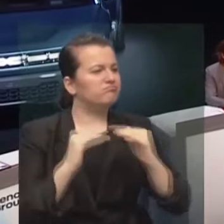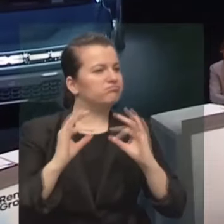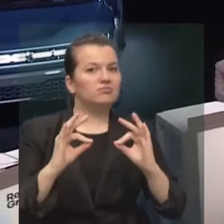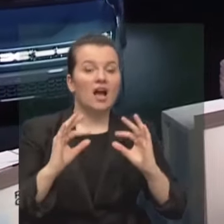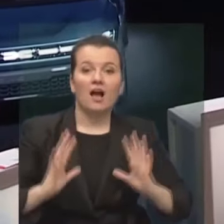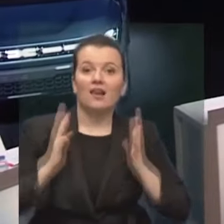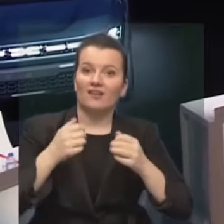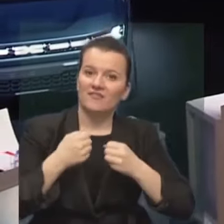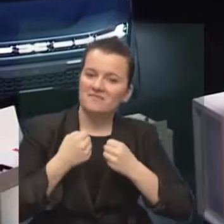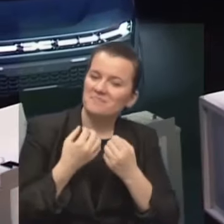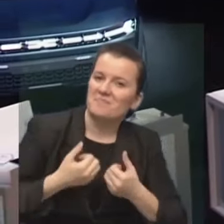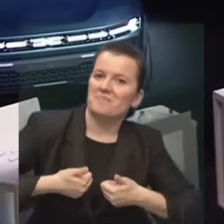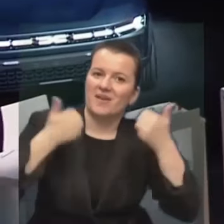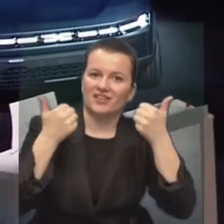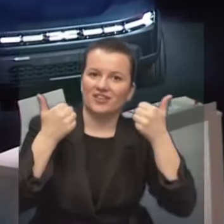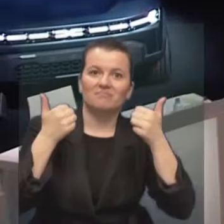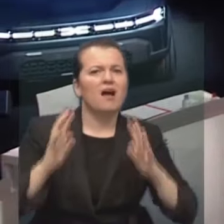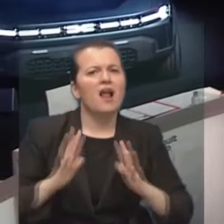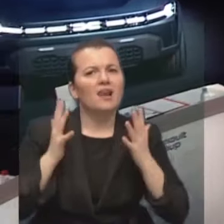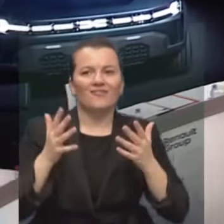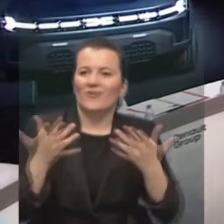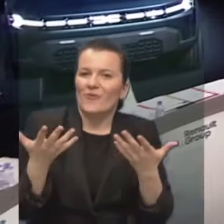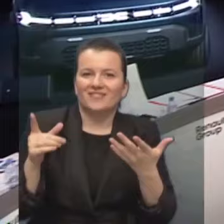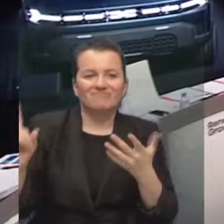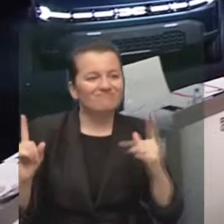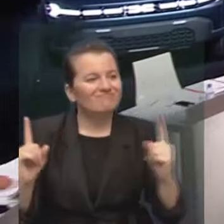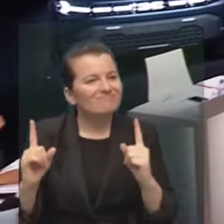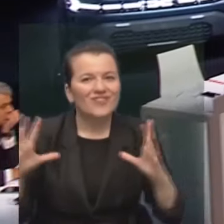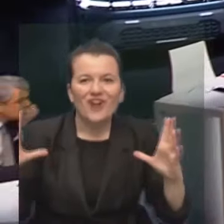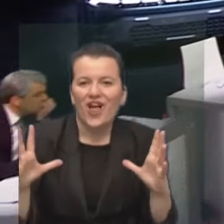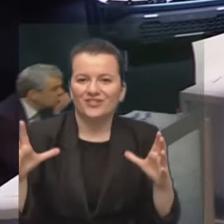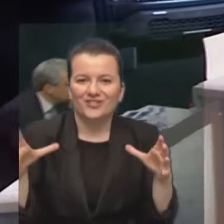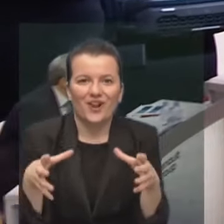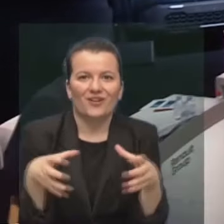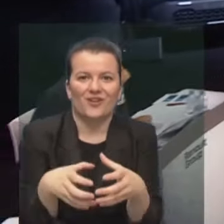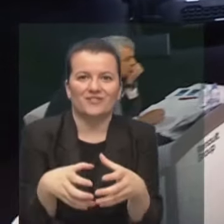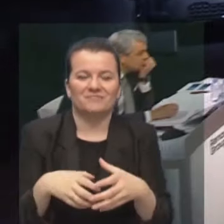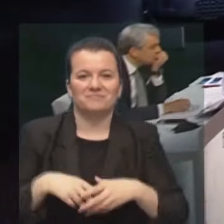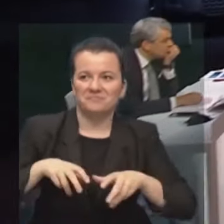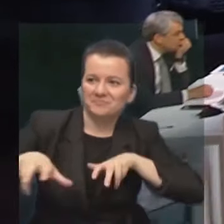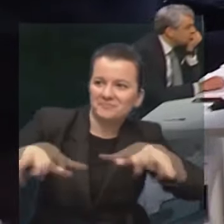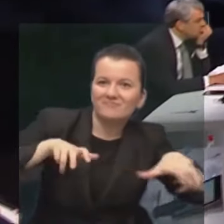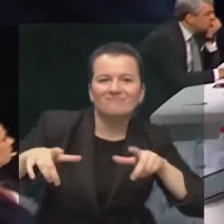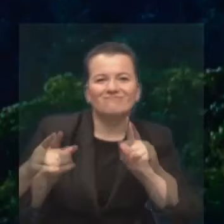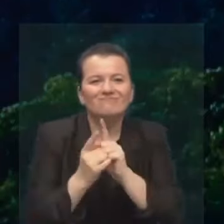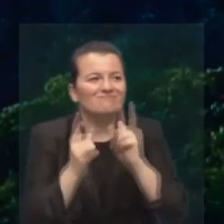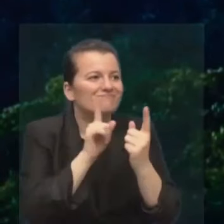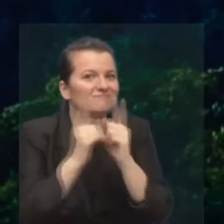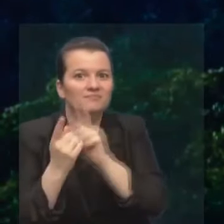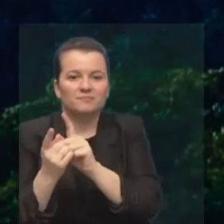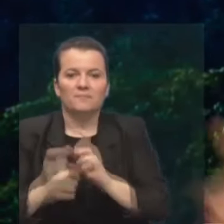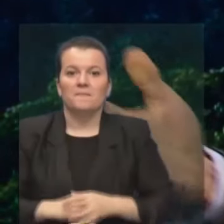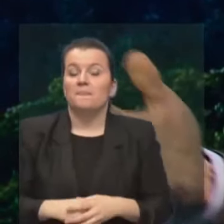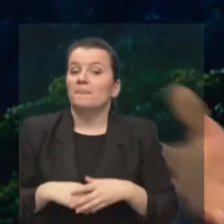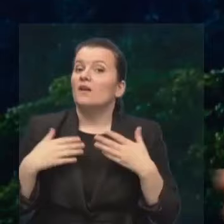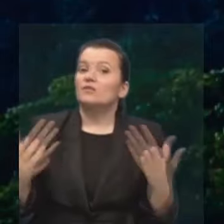to each other. It is now up to each employee and of the group to embody and give life to